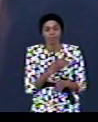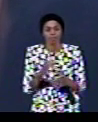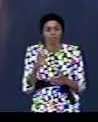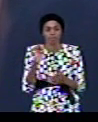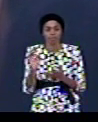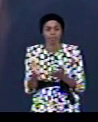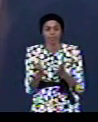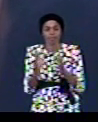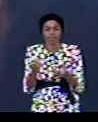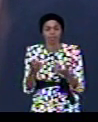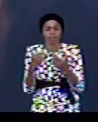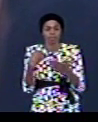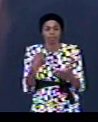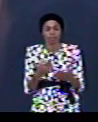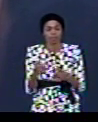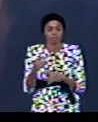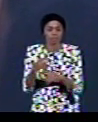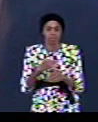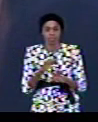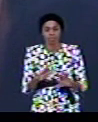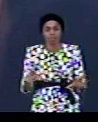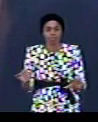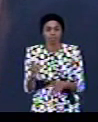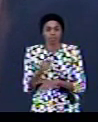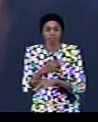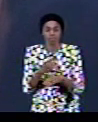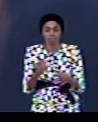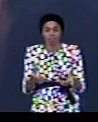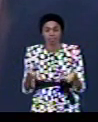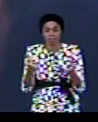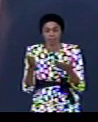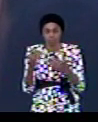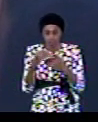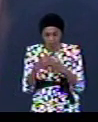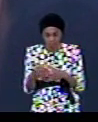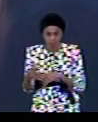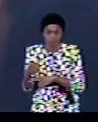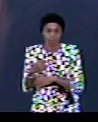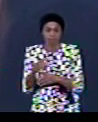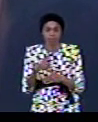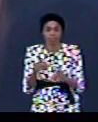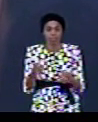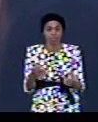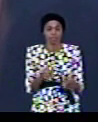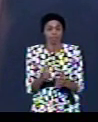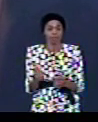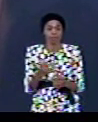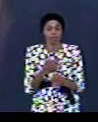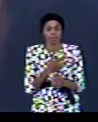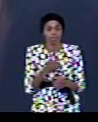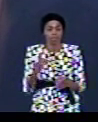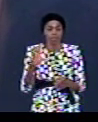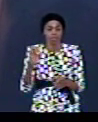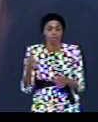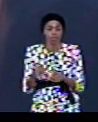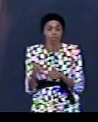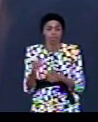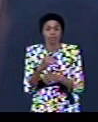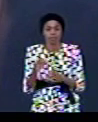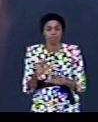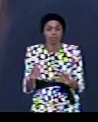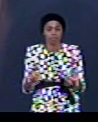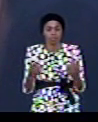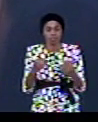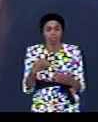handmaidens came near, they and their children, and they bowed themselves. And Leah also with her children came near,